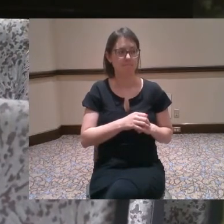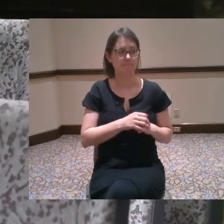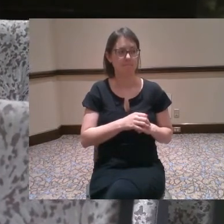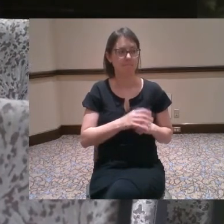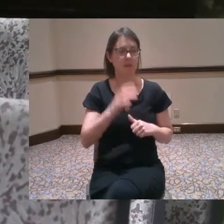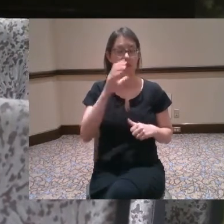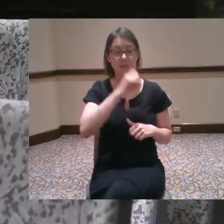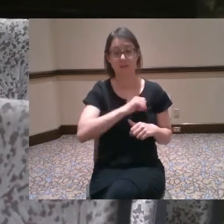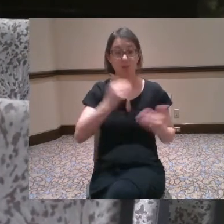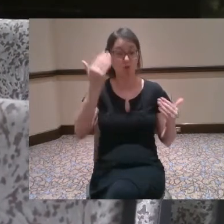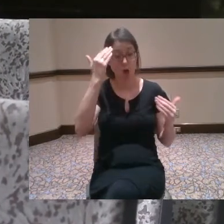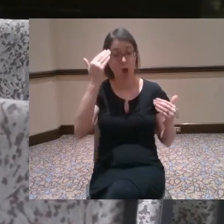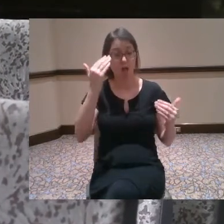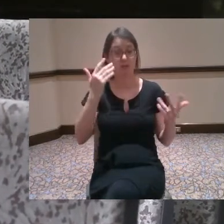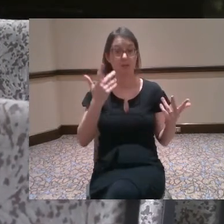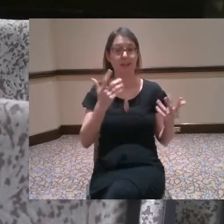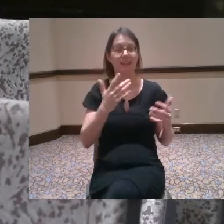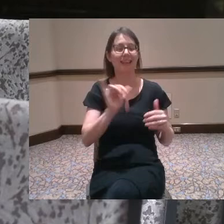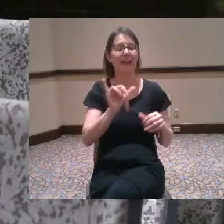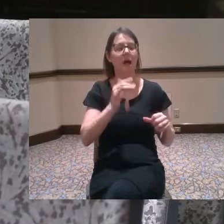publicity or knowledge about their company,